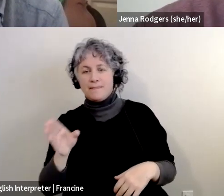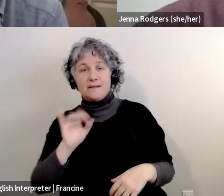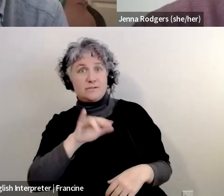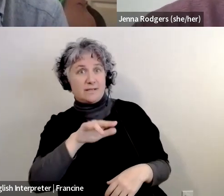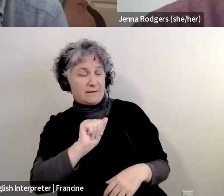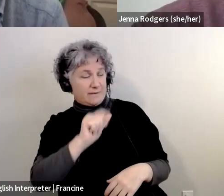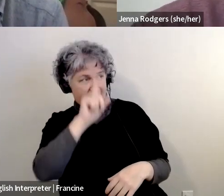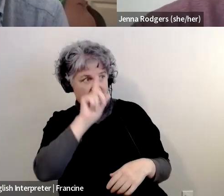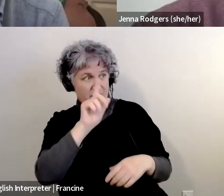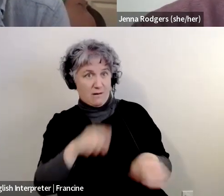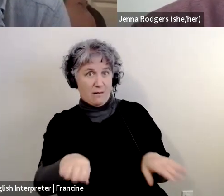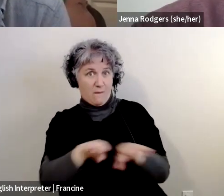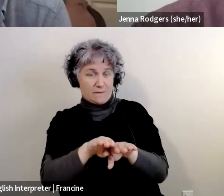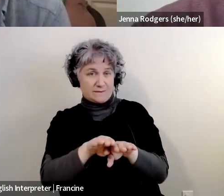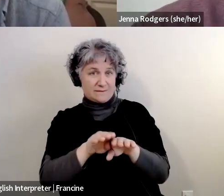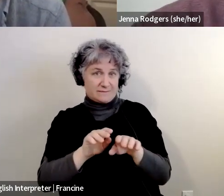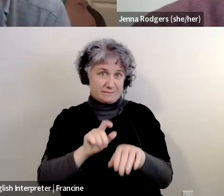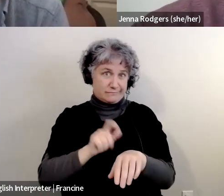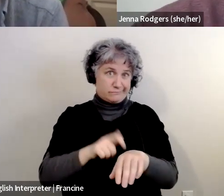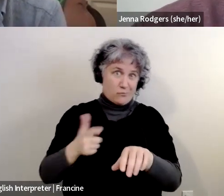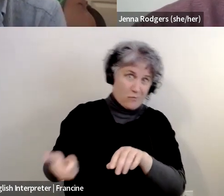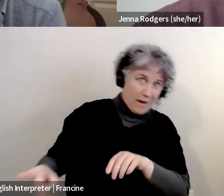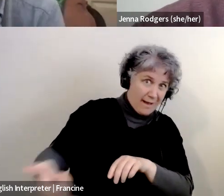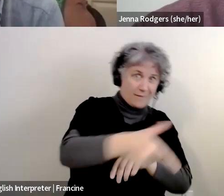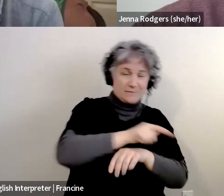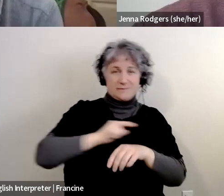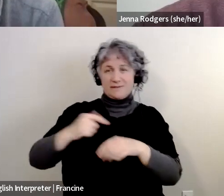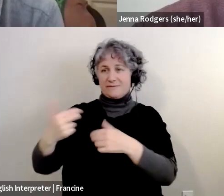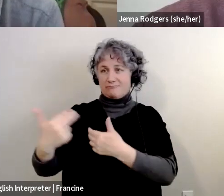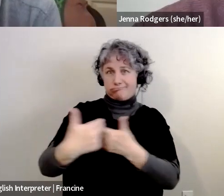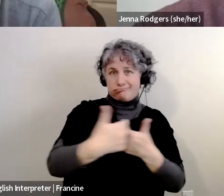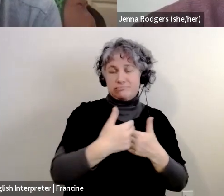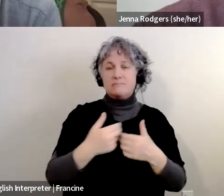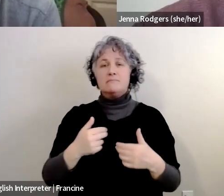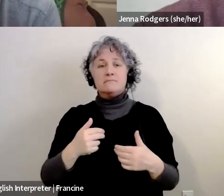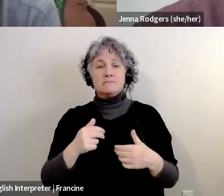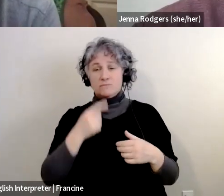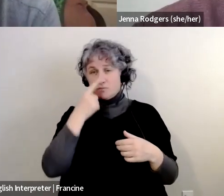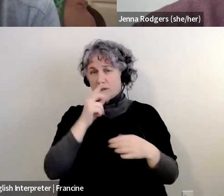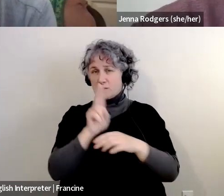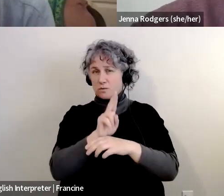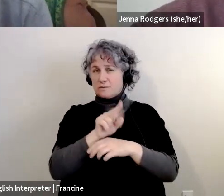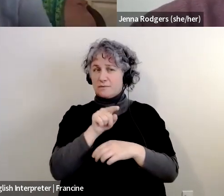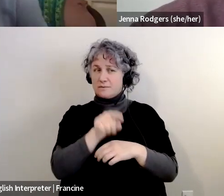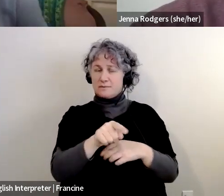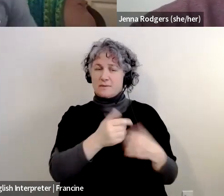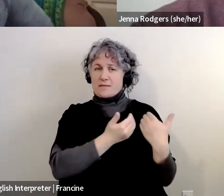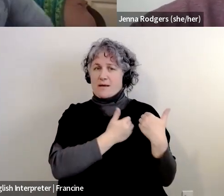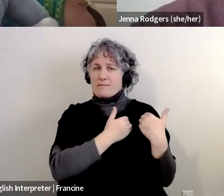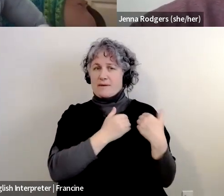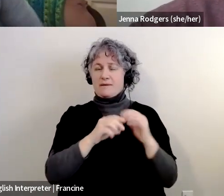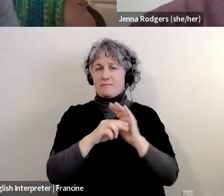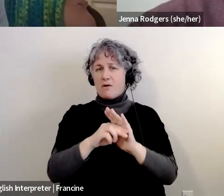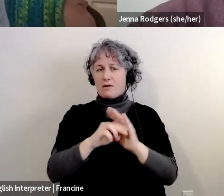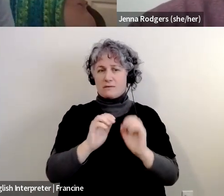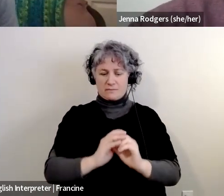of participation, we would love to ask you all to use the accountability model to reflect on something that you'll try to do